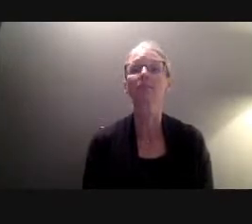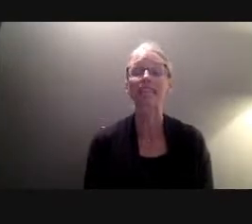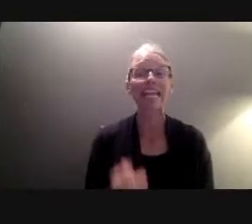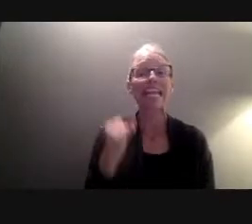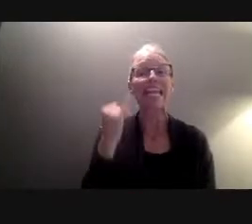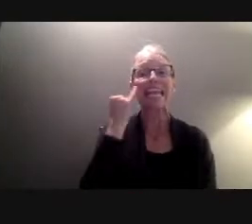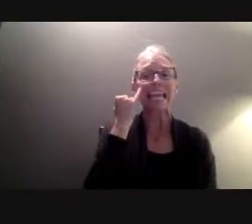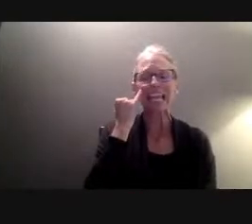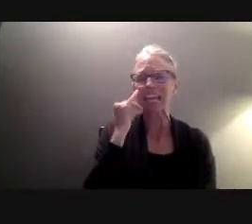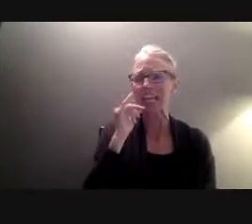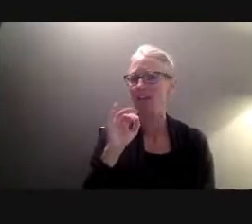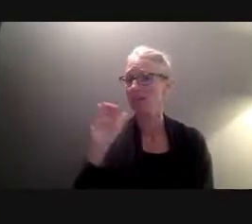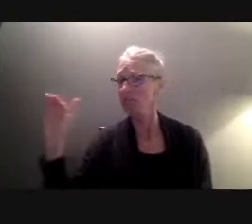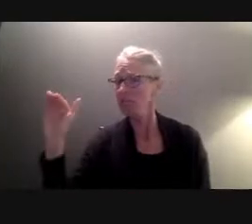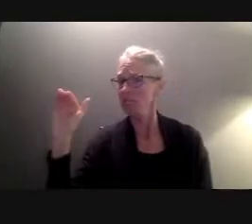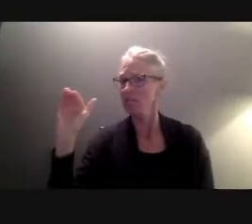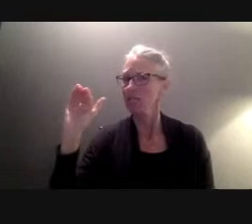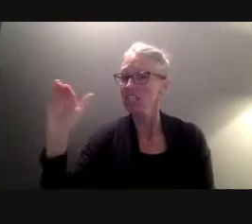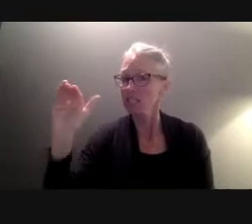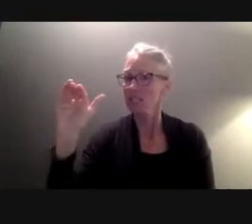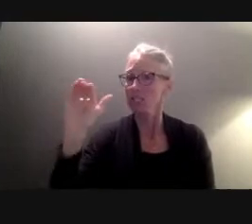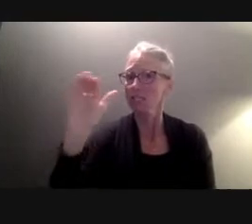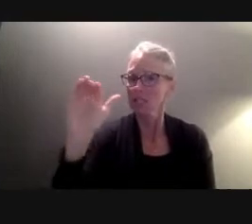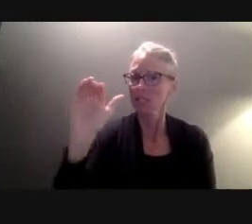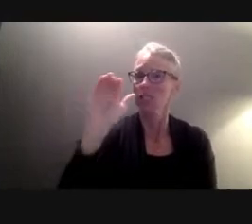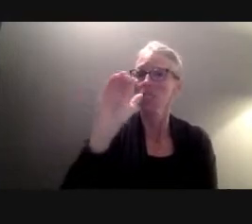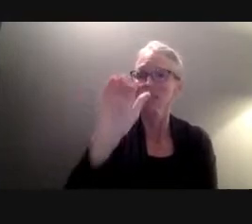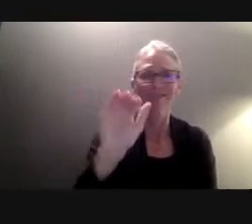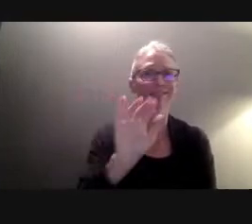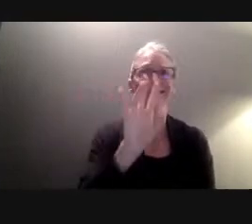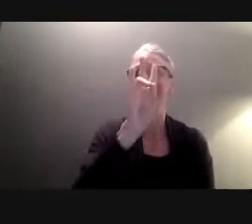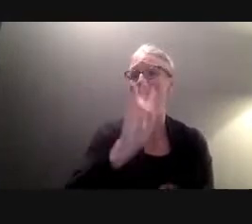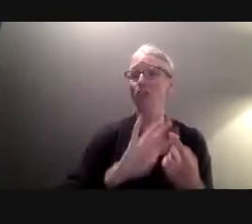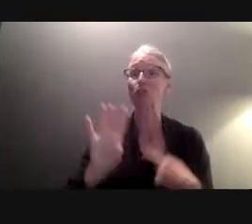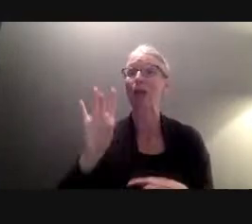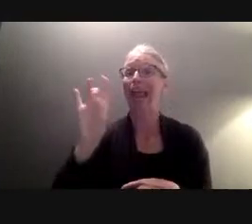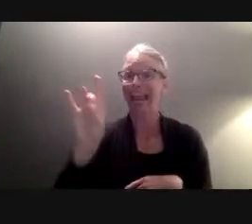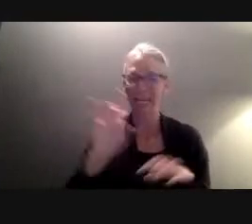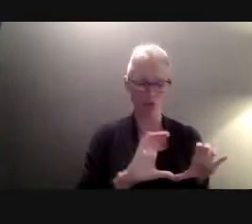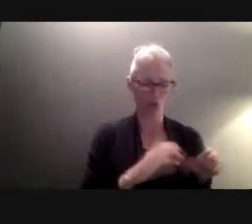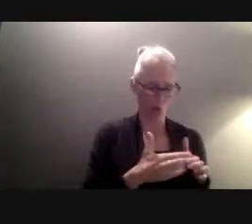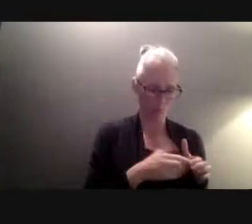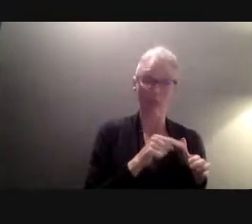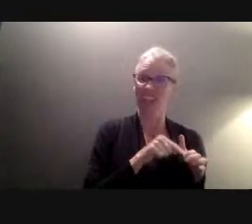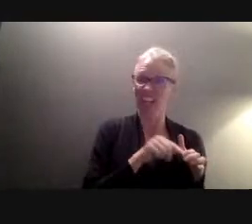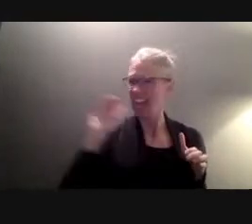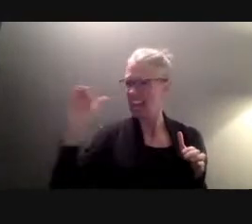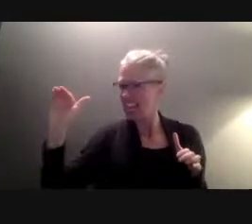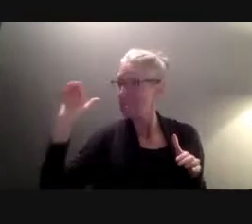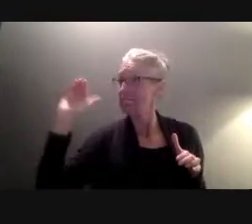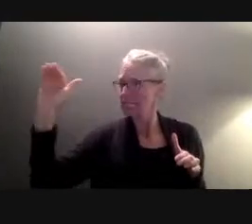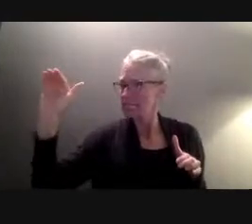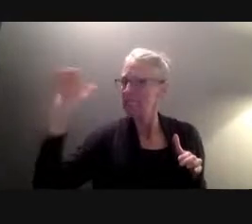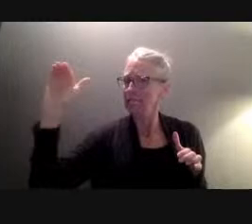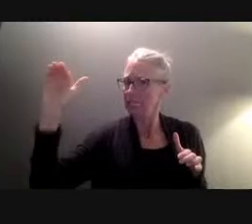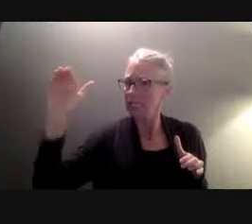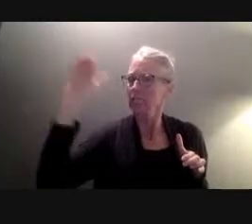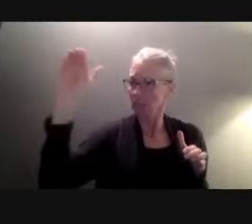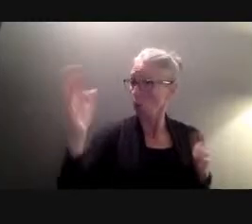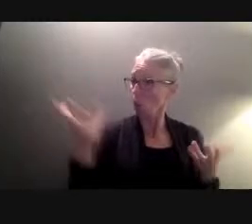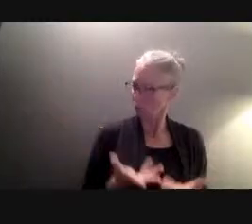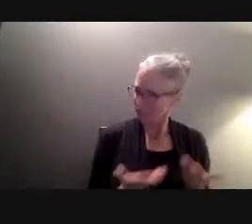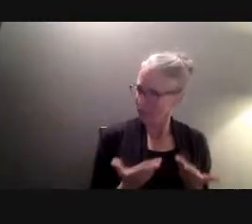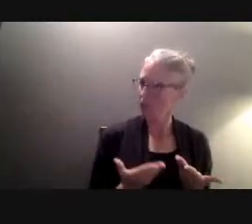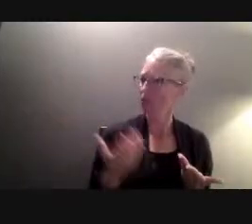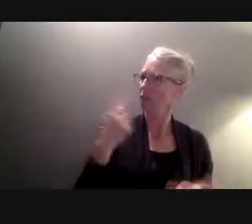these brands, hey, I'm here, we need more representation. So even if you are out there